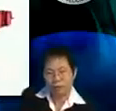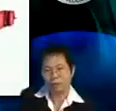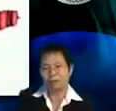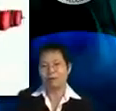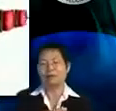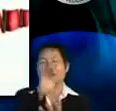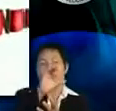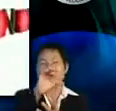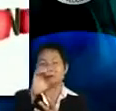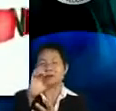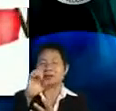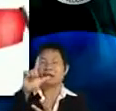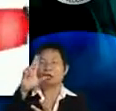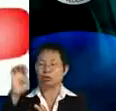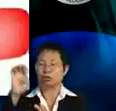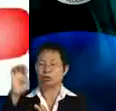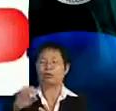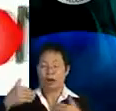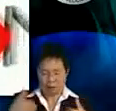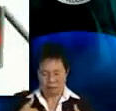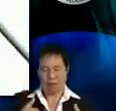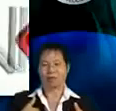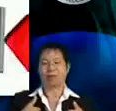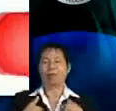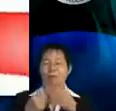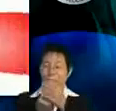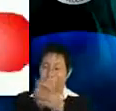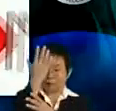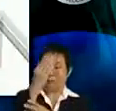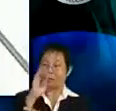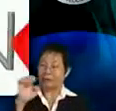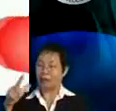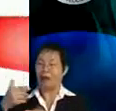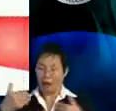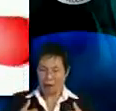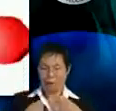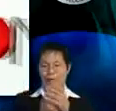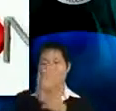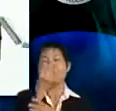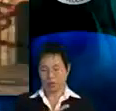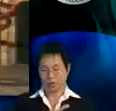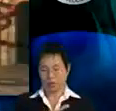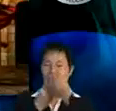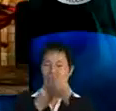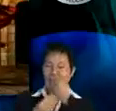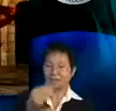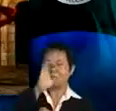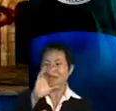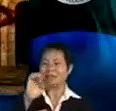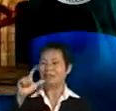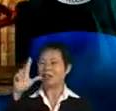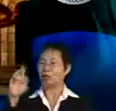in the cell walls of plant cells. It is present in all the plant foods that we eat.